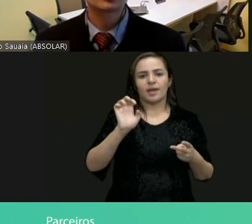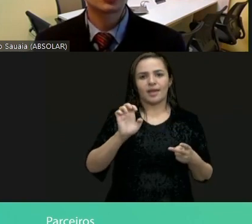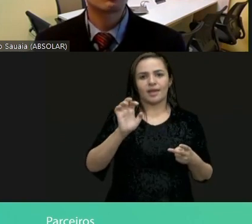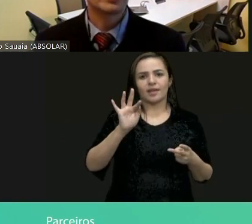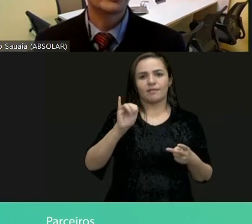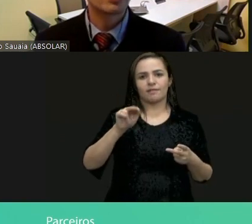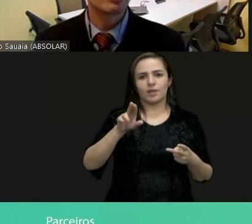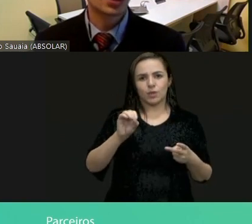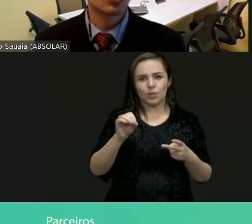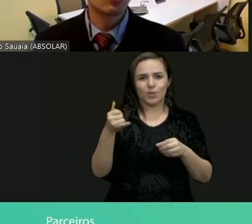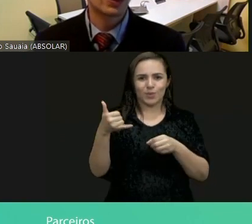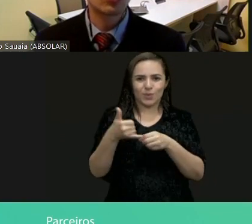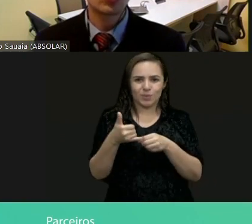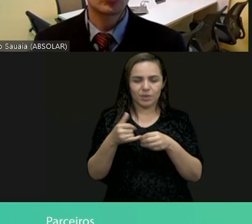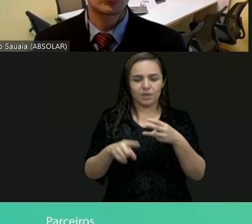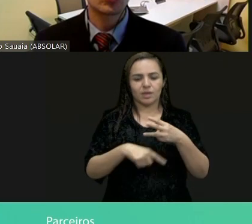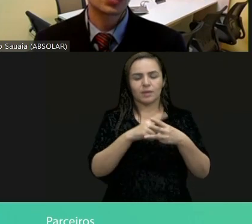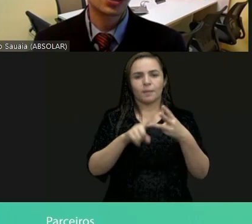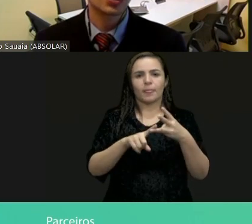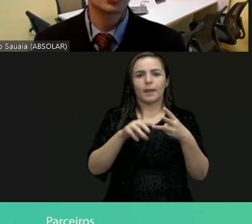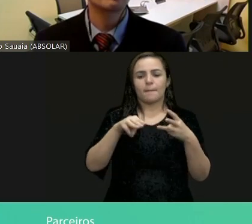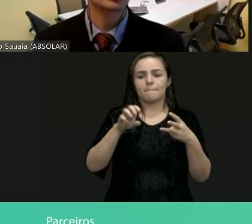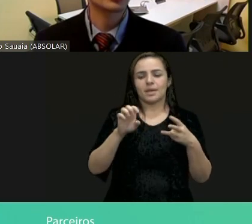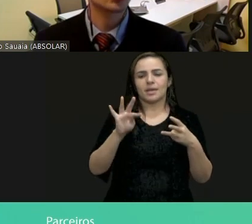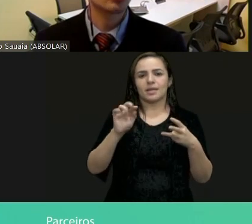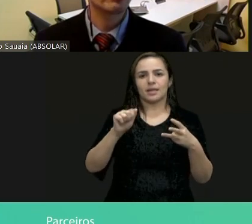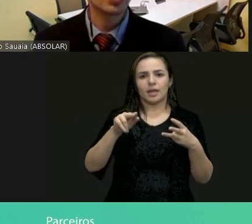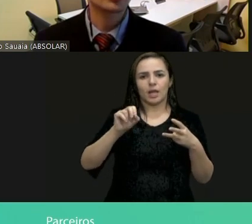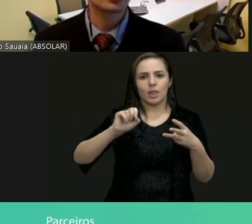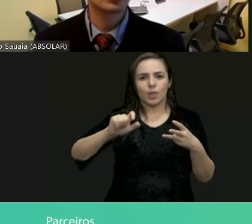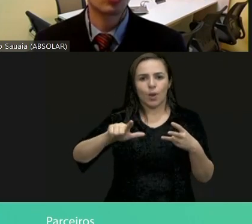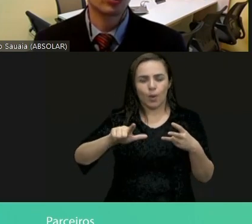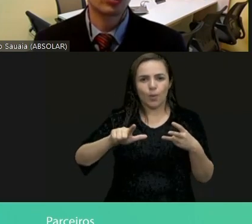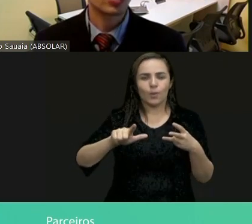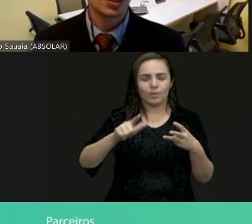Refining fuels and the production of methanol.